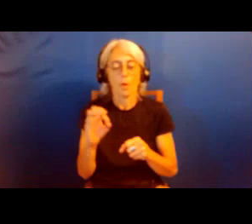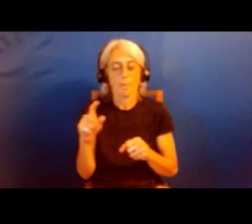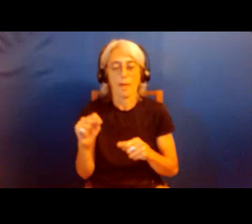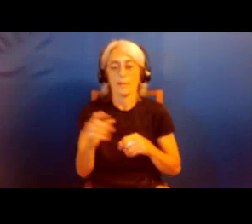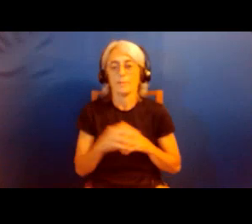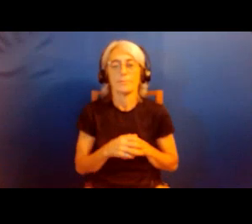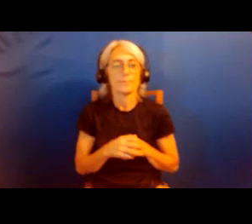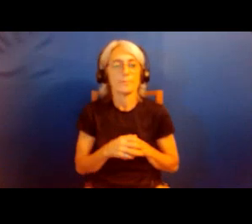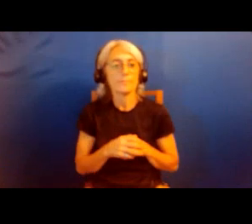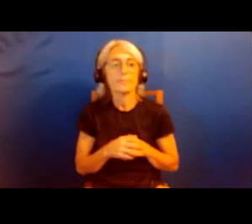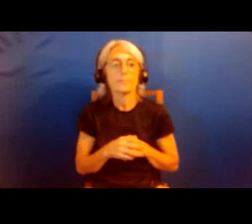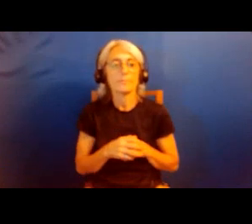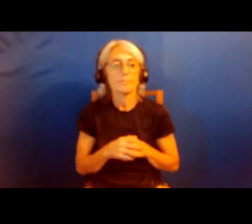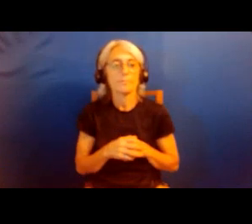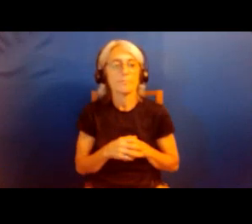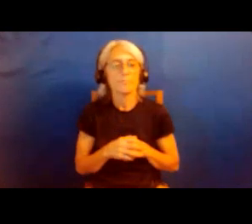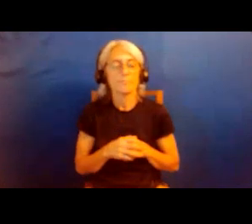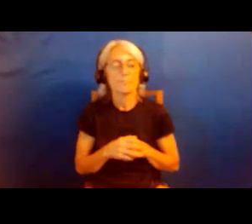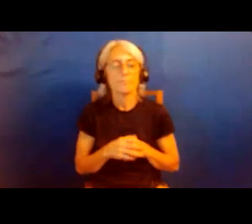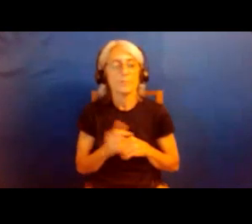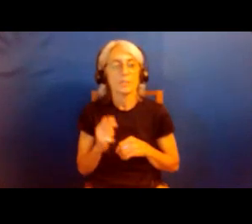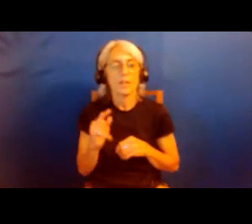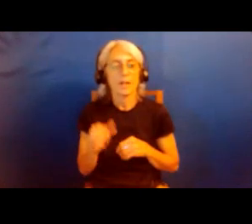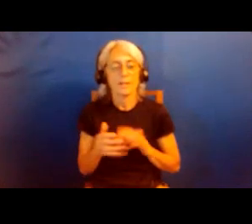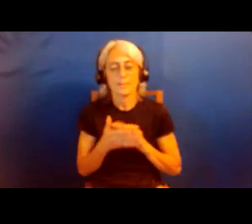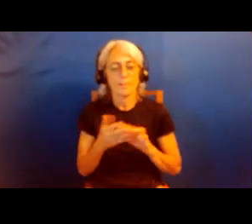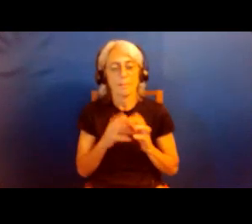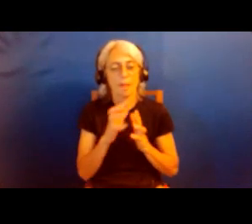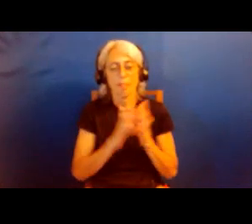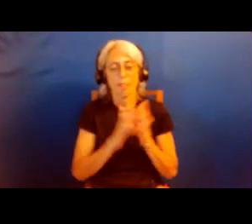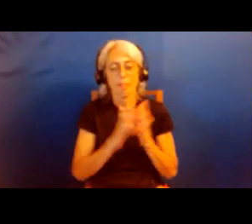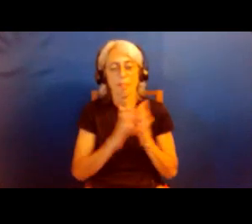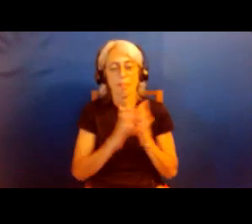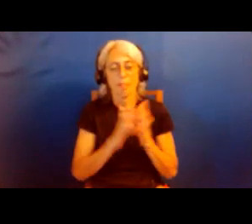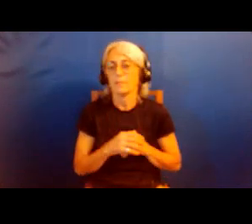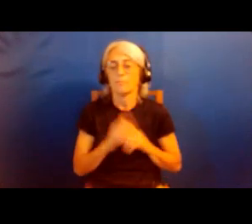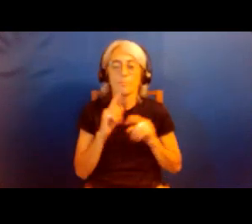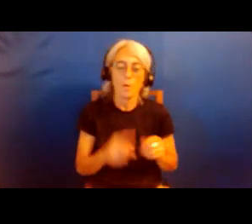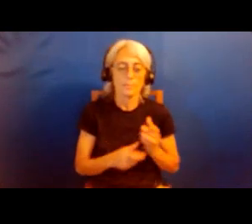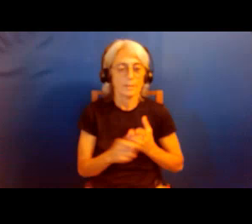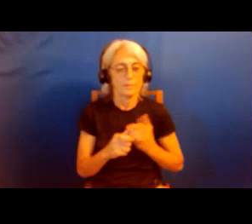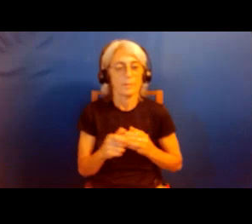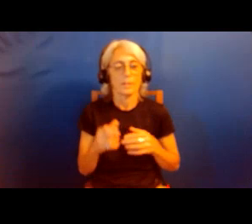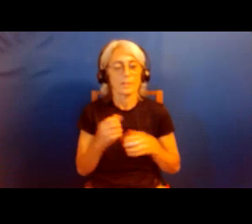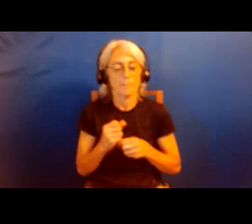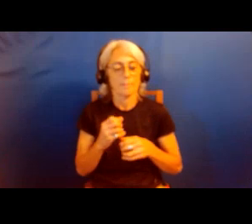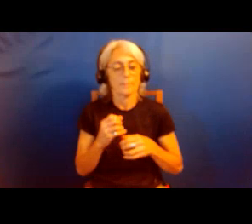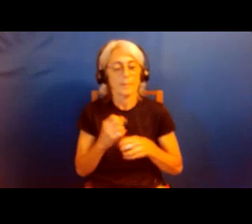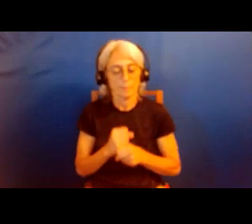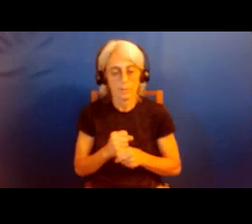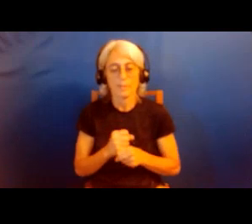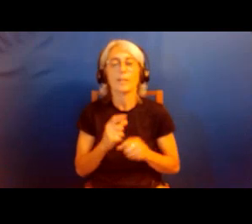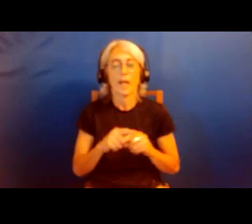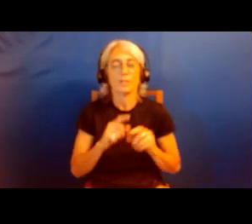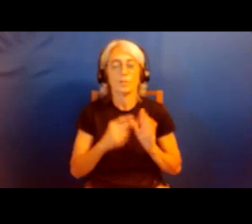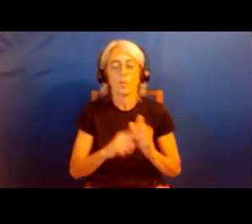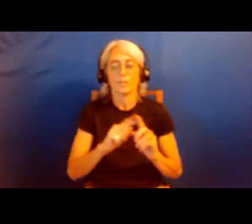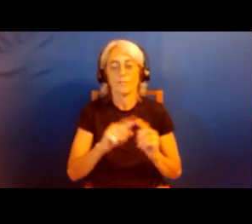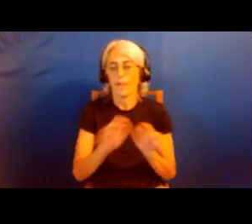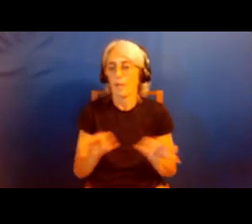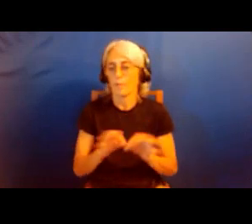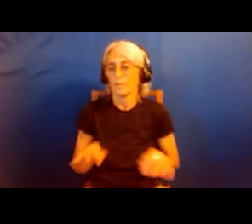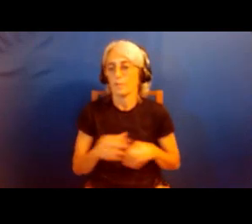documents, long documents, reports, and manuals. It can also generate summaries in different languages. It can